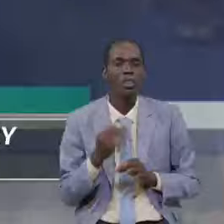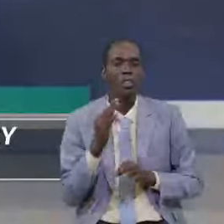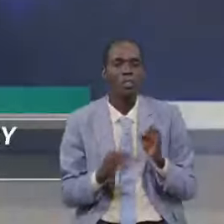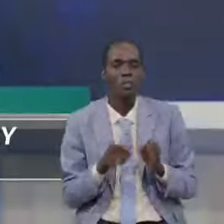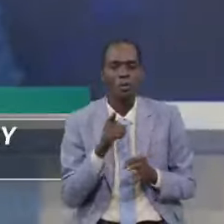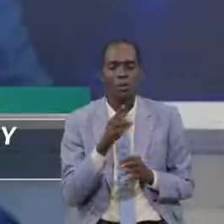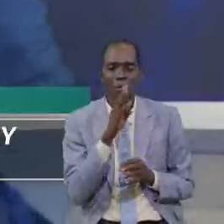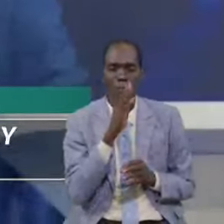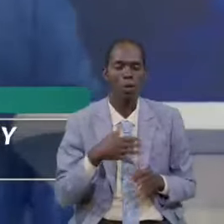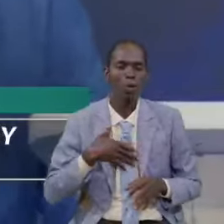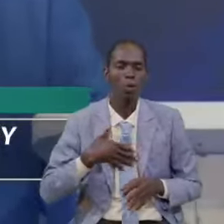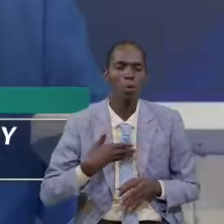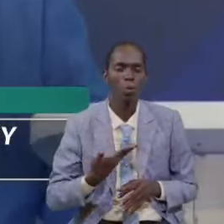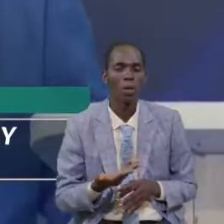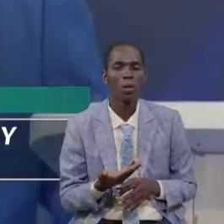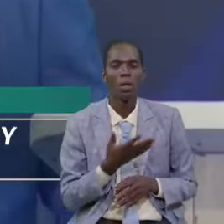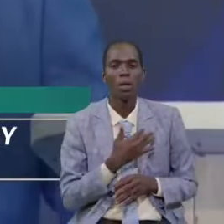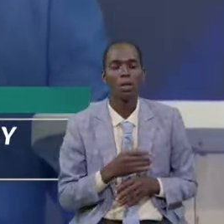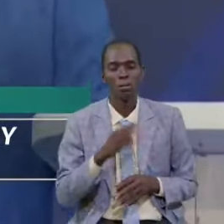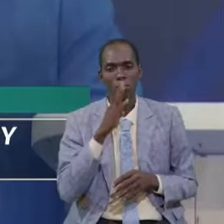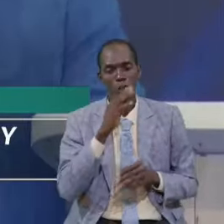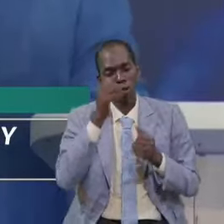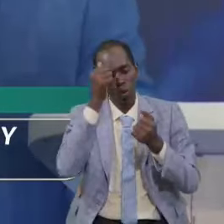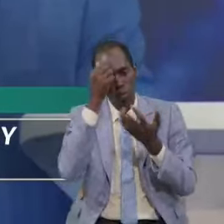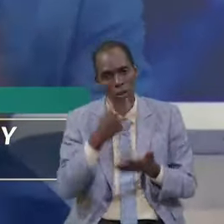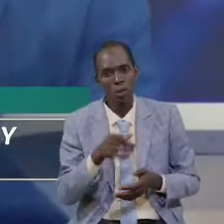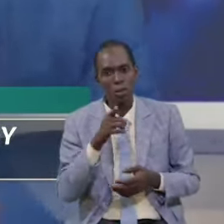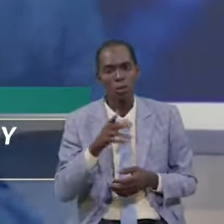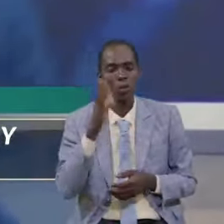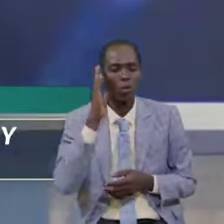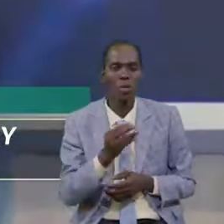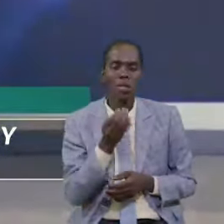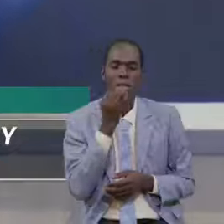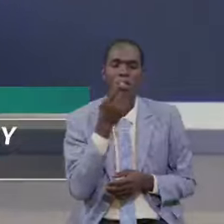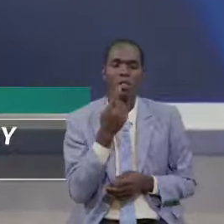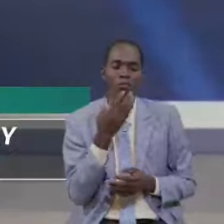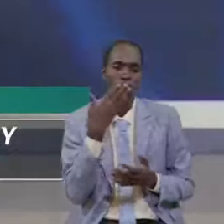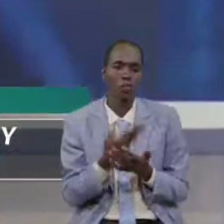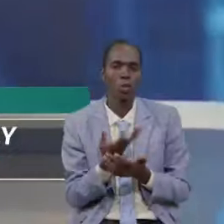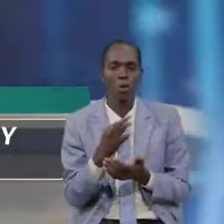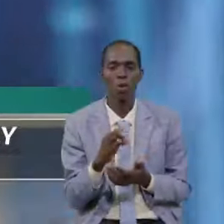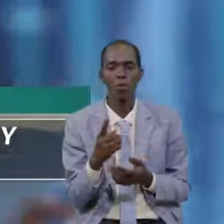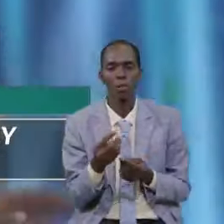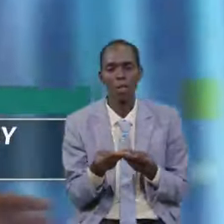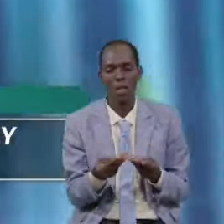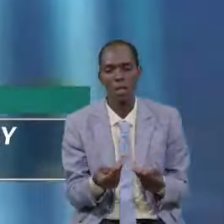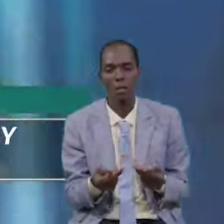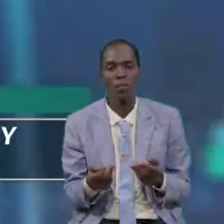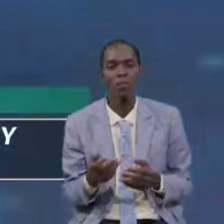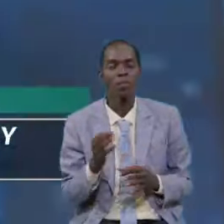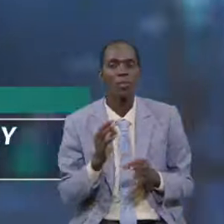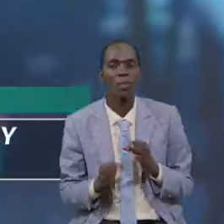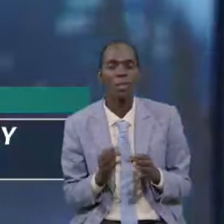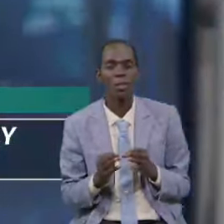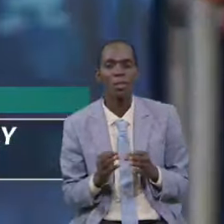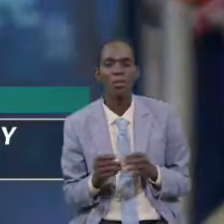be obedient, ye shall eat the good of the land. Now, in being willing to be ignited, I'm